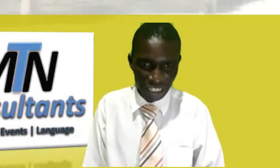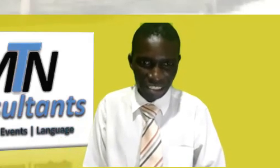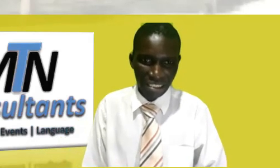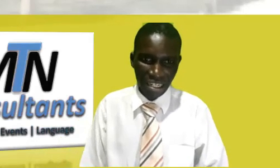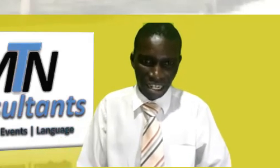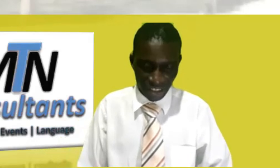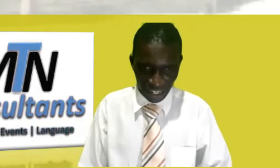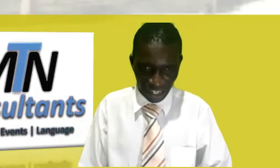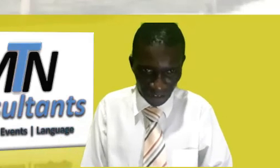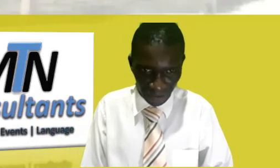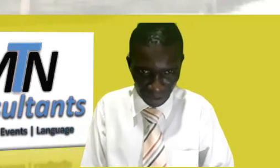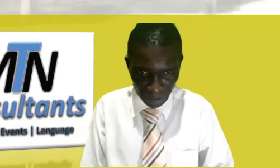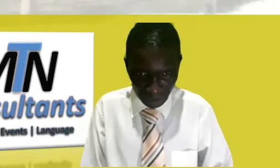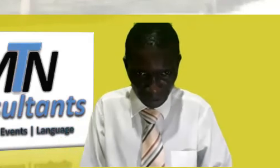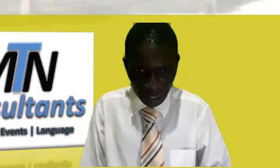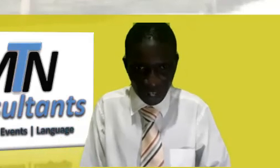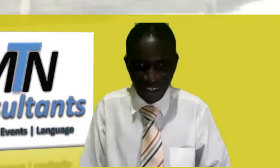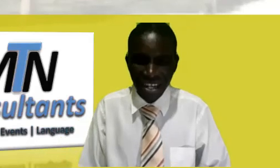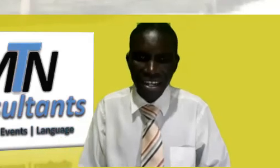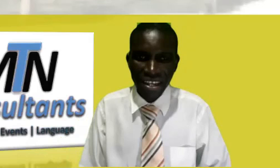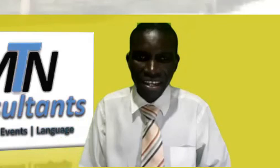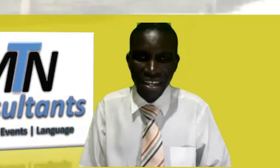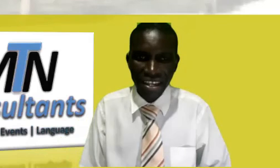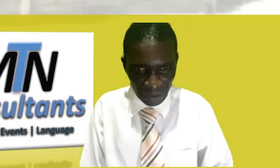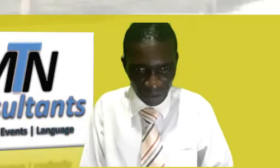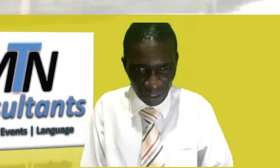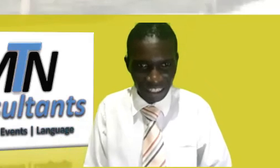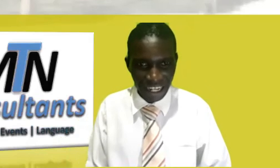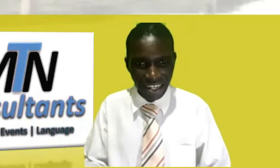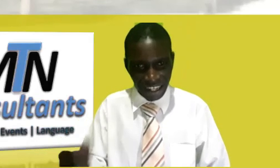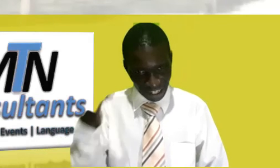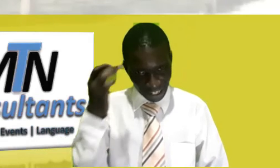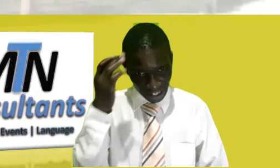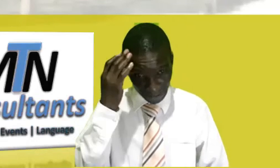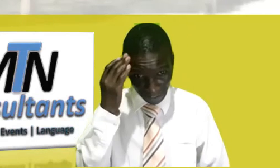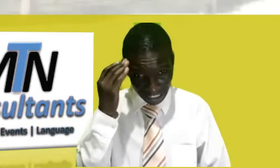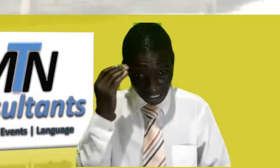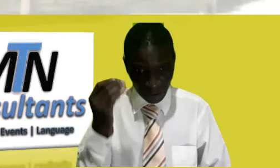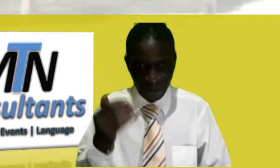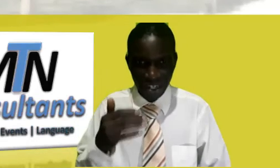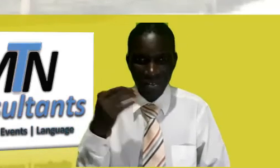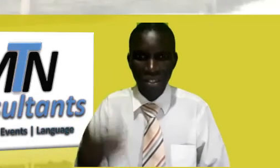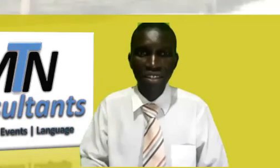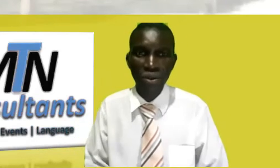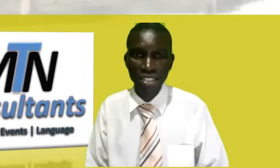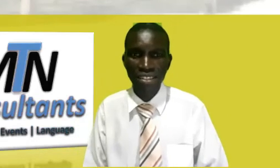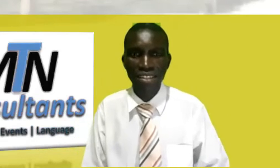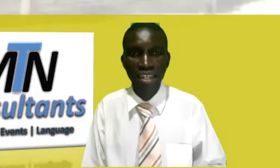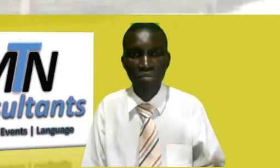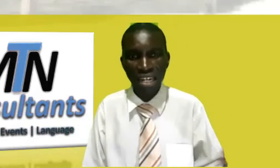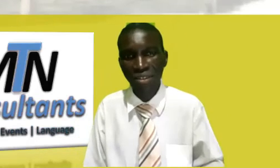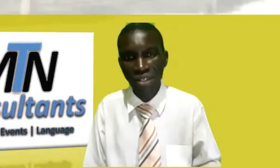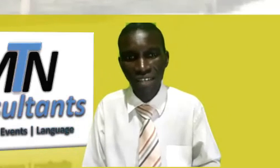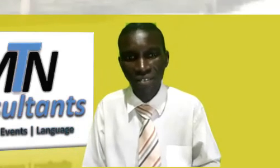book in, and then every Monday, every Wednesday, and every Friday, we have got the courses.